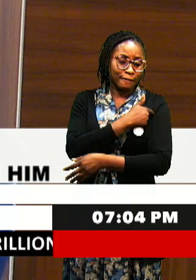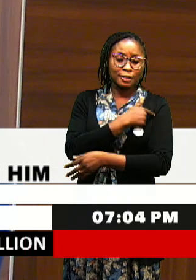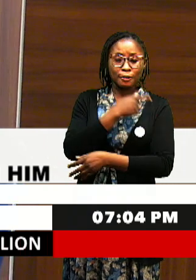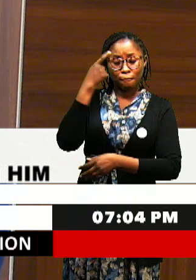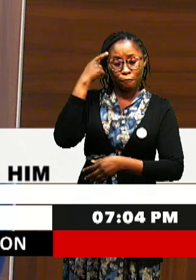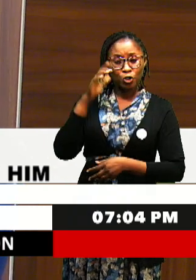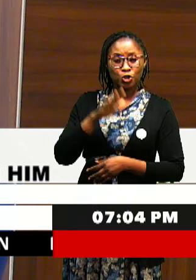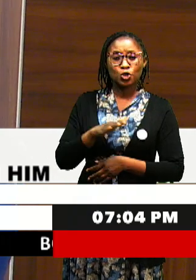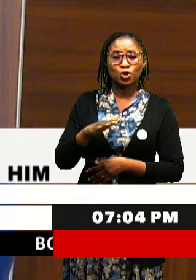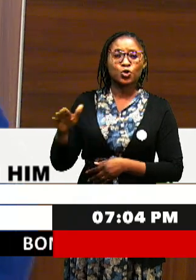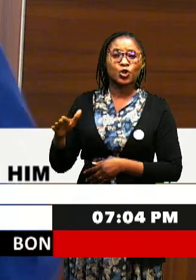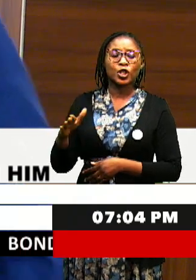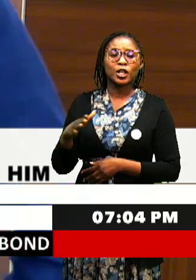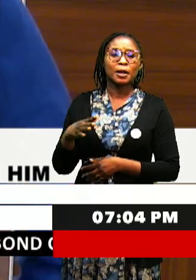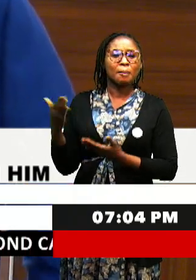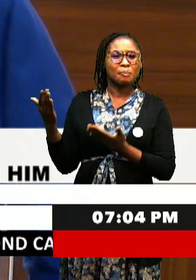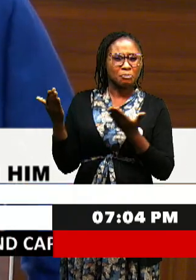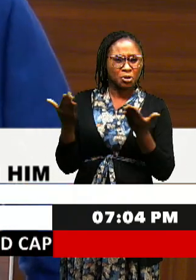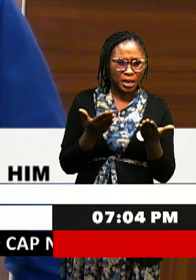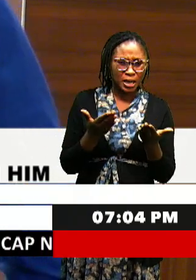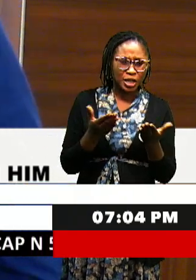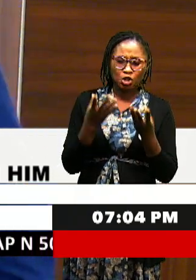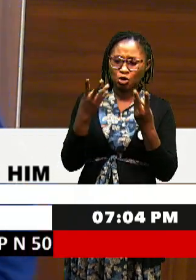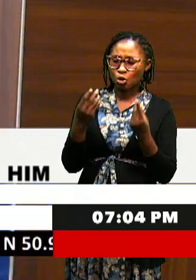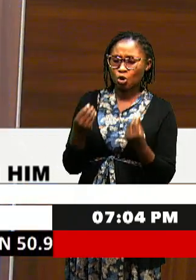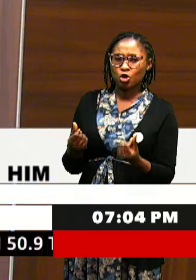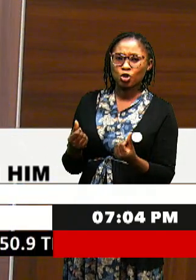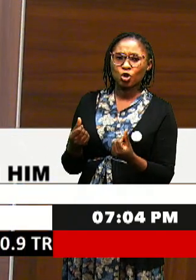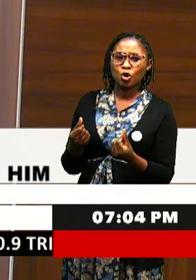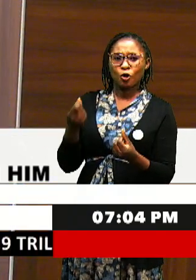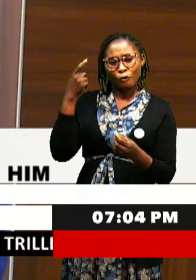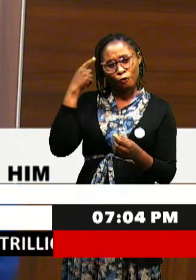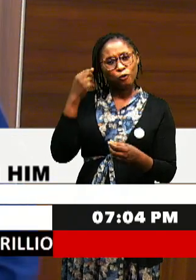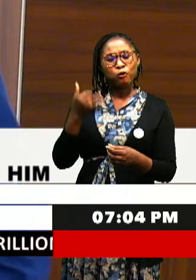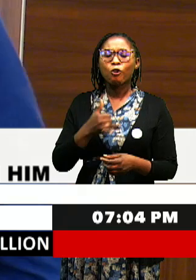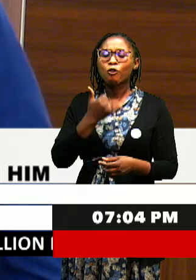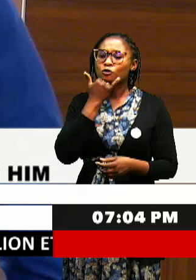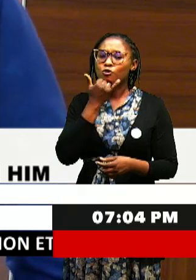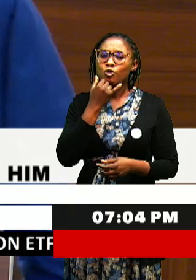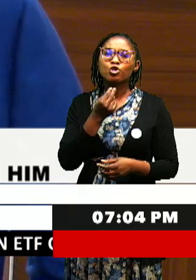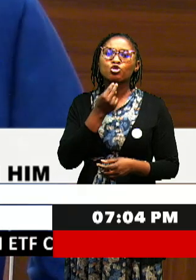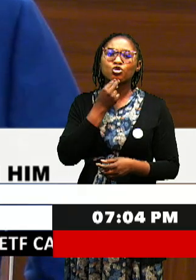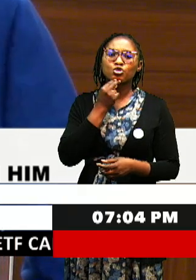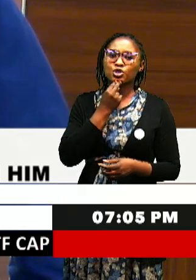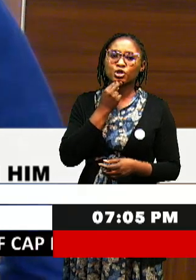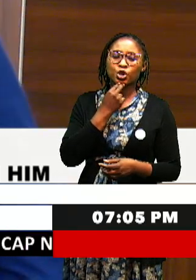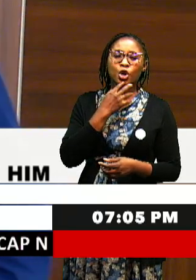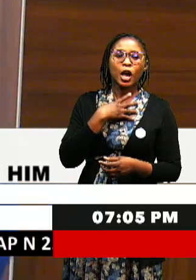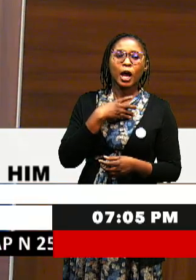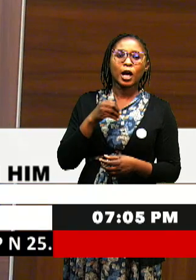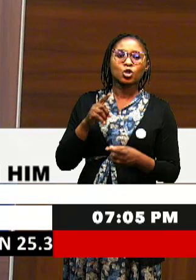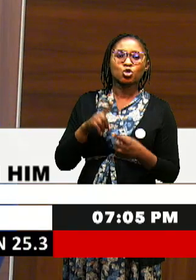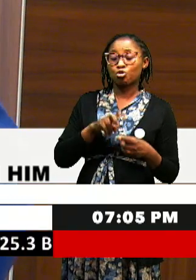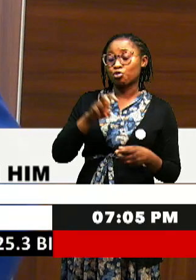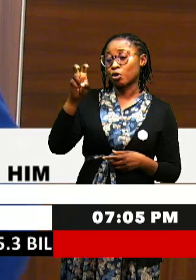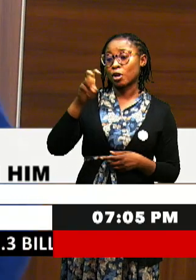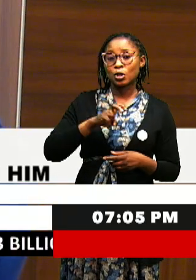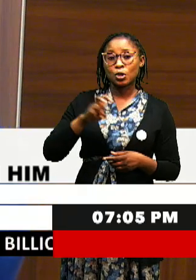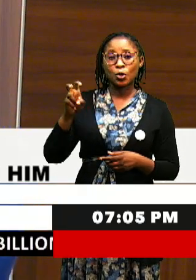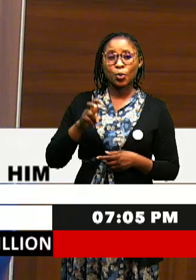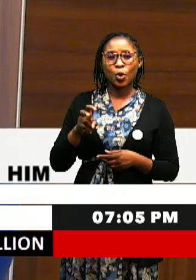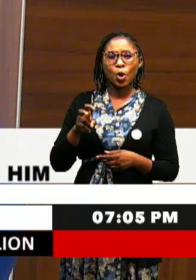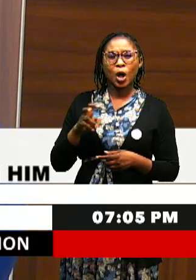children, getting solutions for malnutrition that not only is responsible for a lot of deaths,